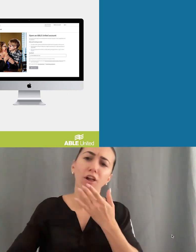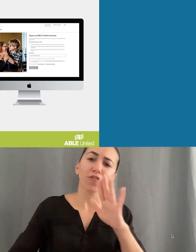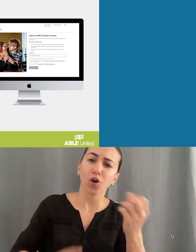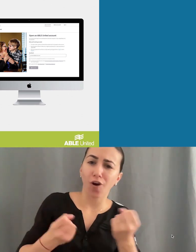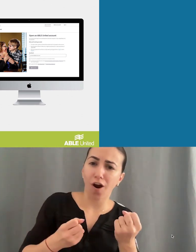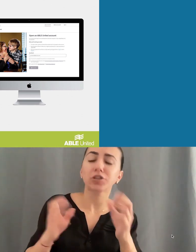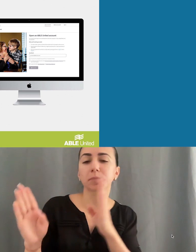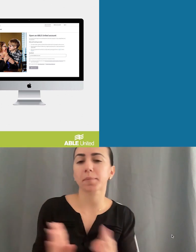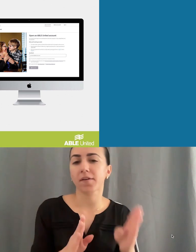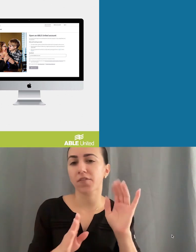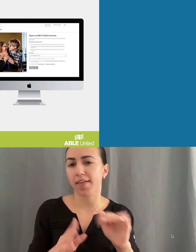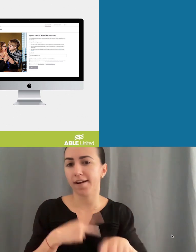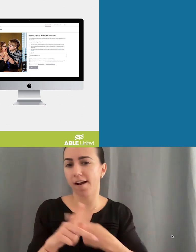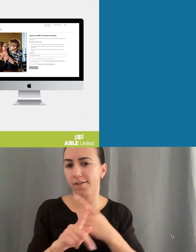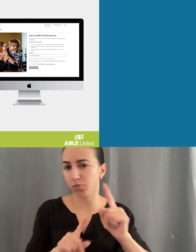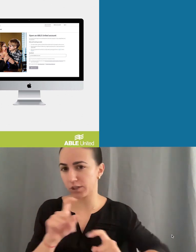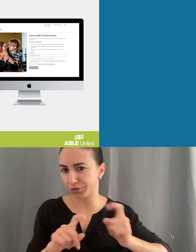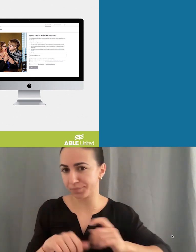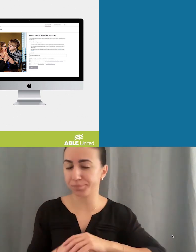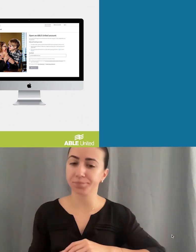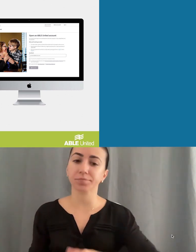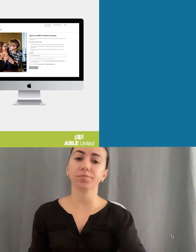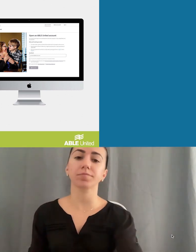be prepared for those types of questions. You're also